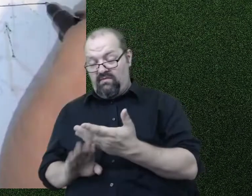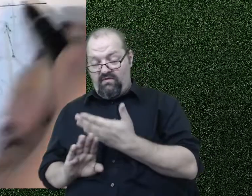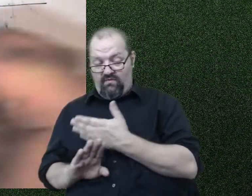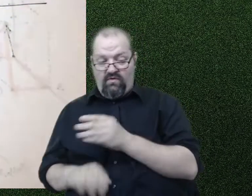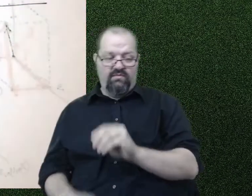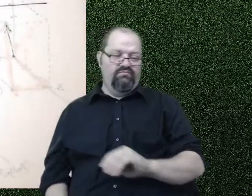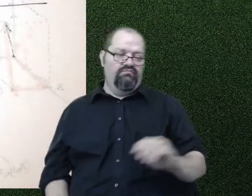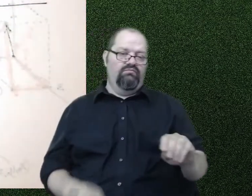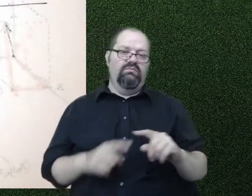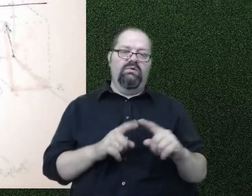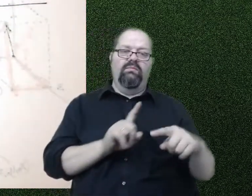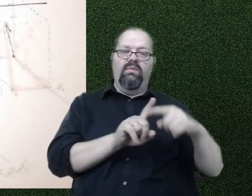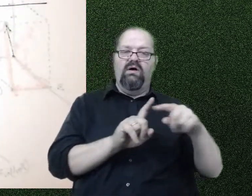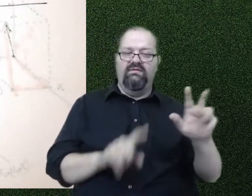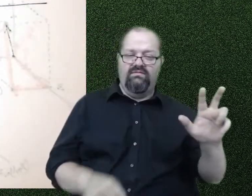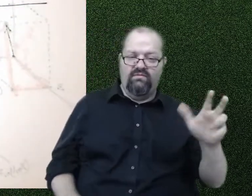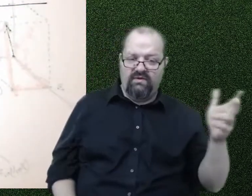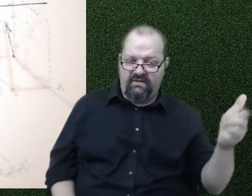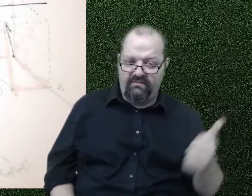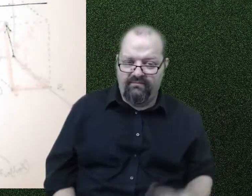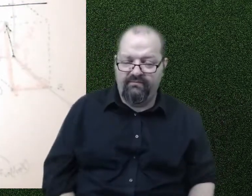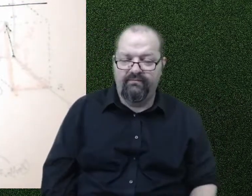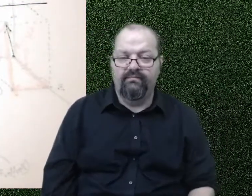And then you want to complete the squares.